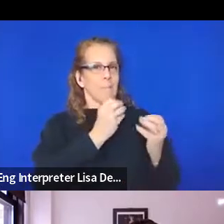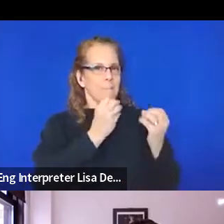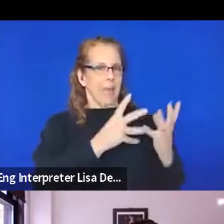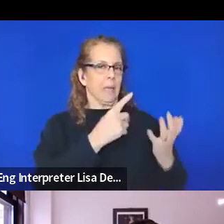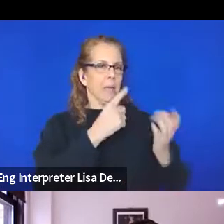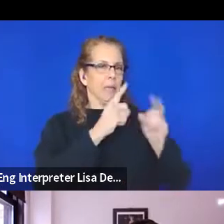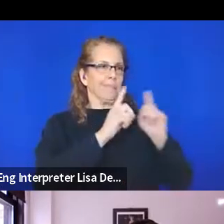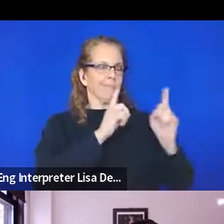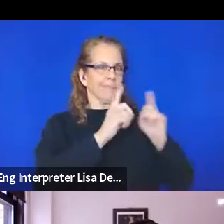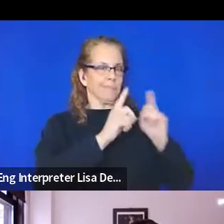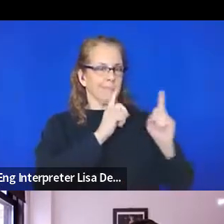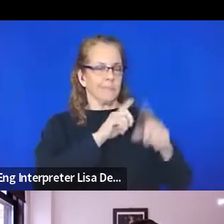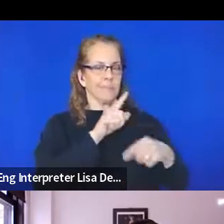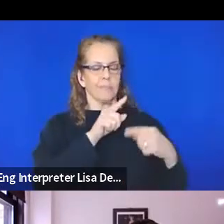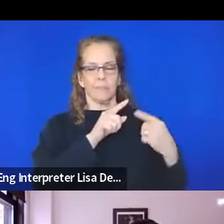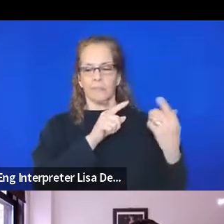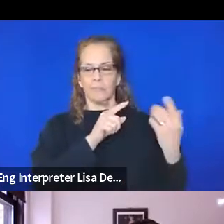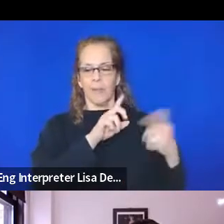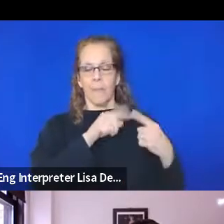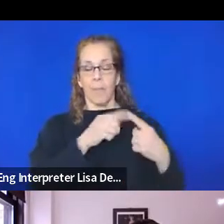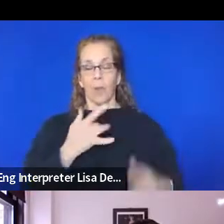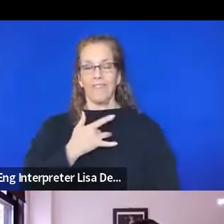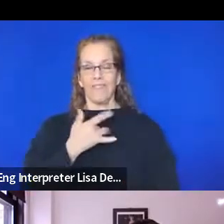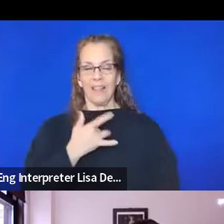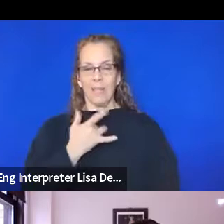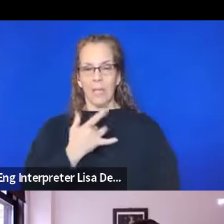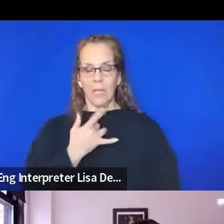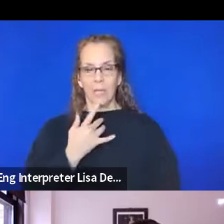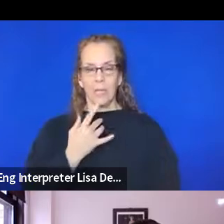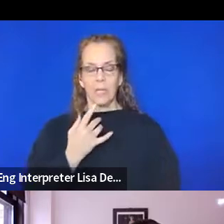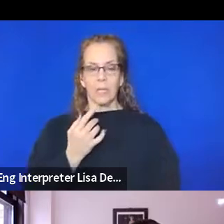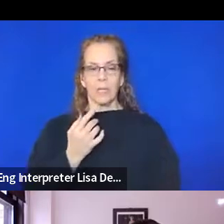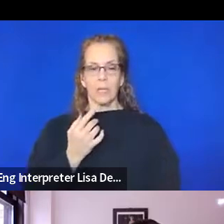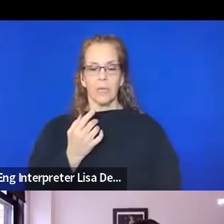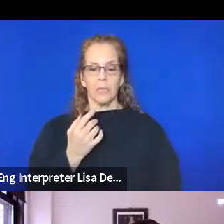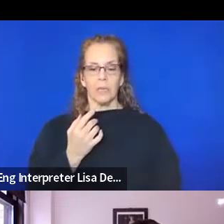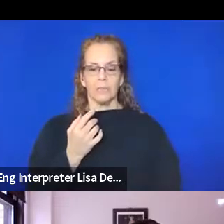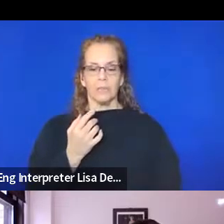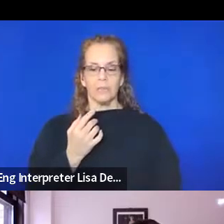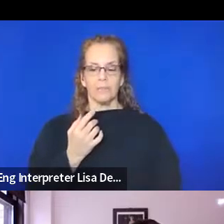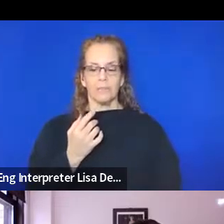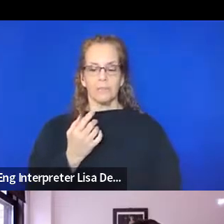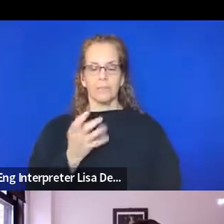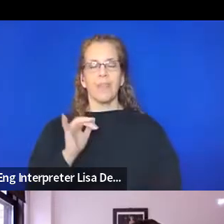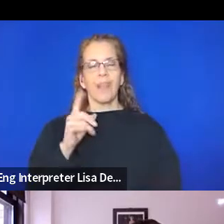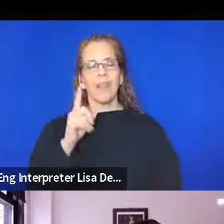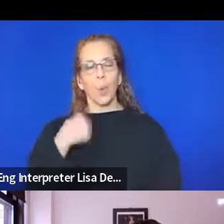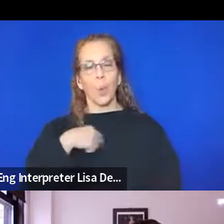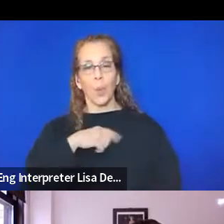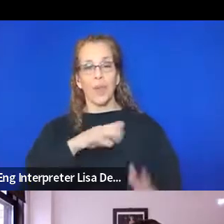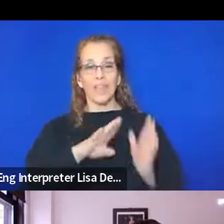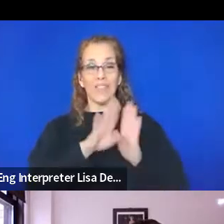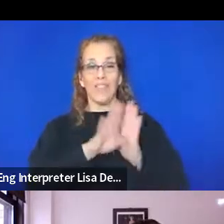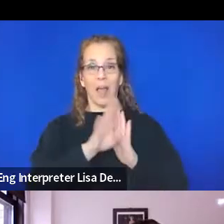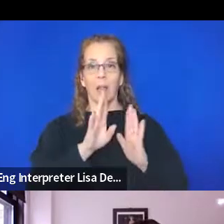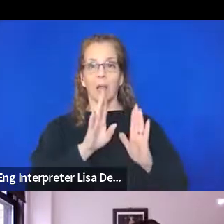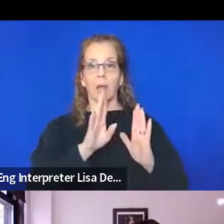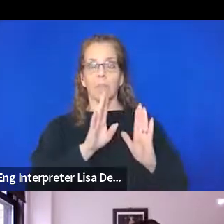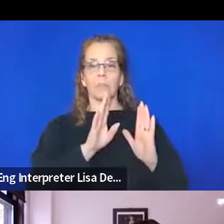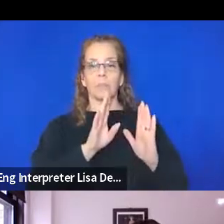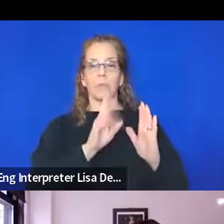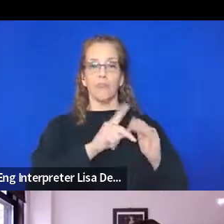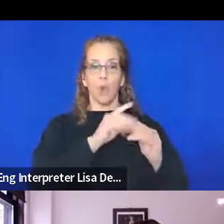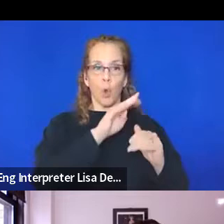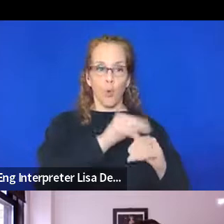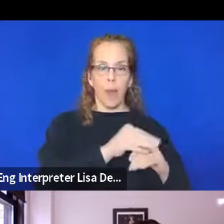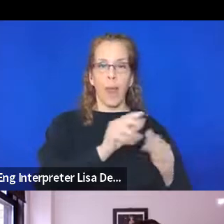about feeling like sometimes, you know, we have developed a sort of suite of programs, and more of the work we're doing is coming out of commission or